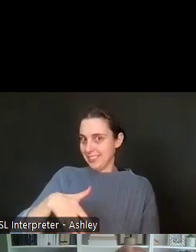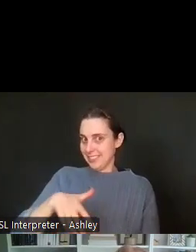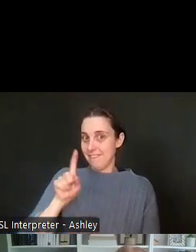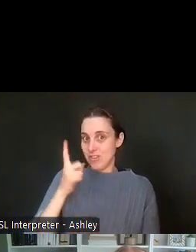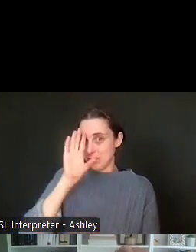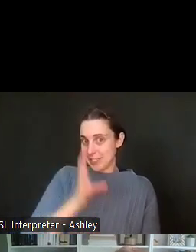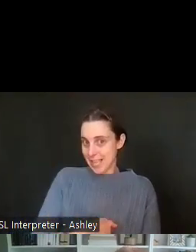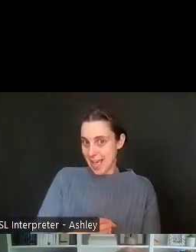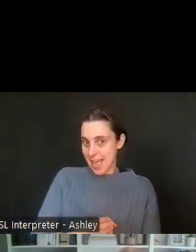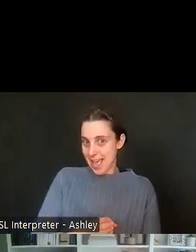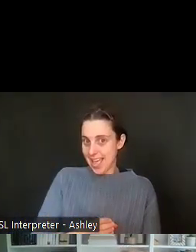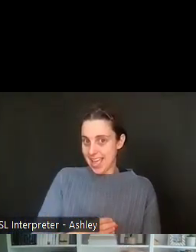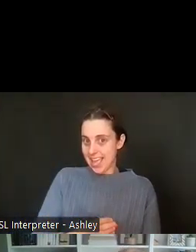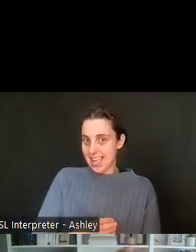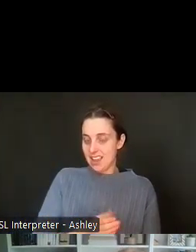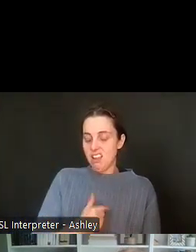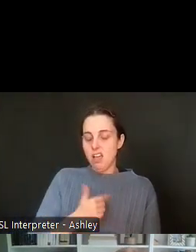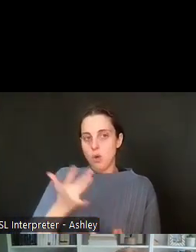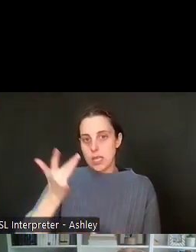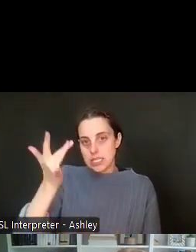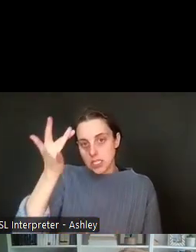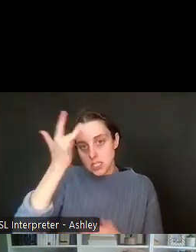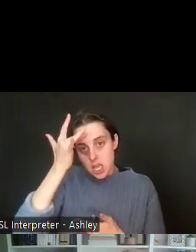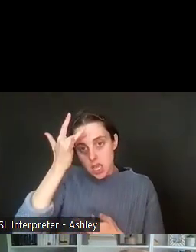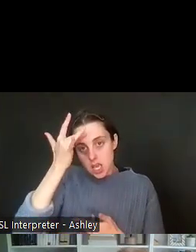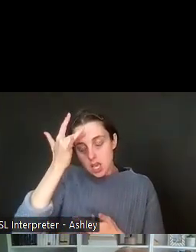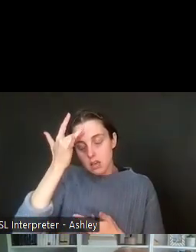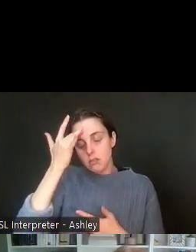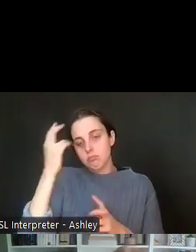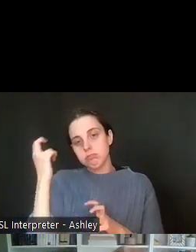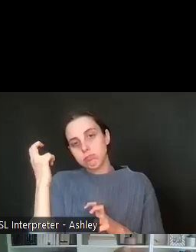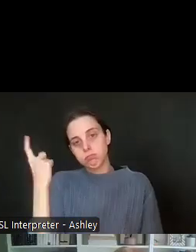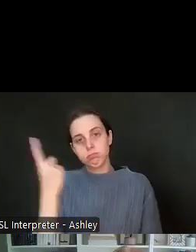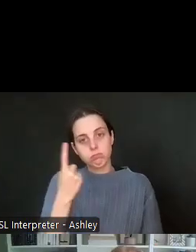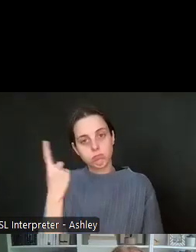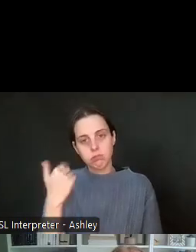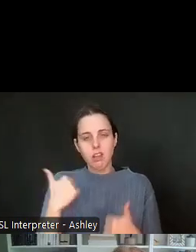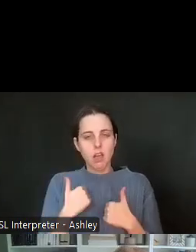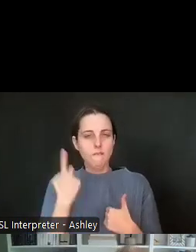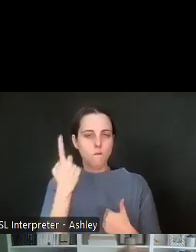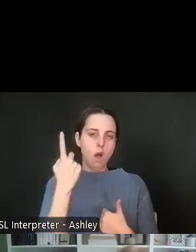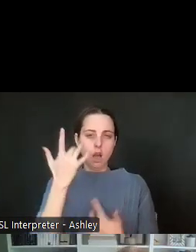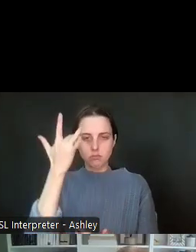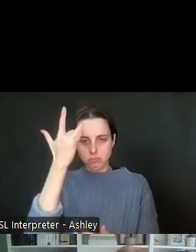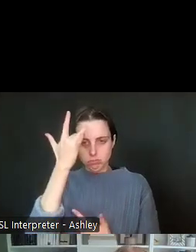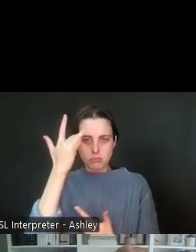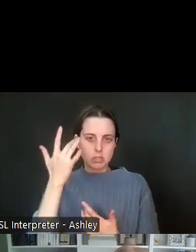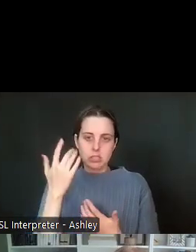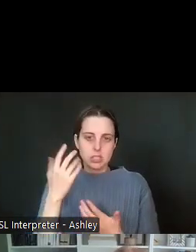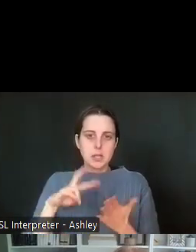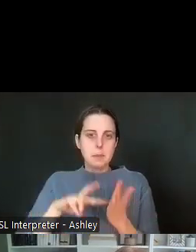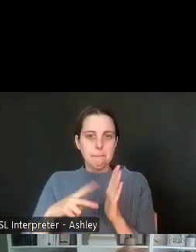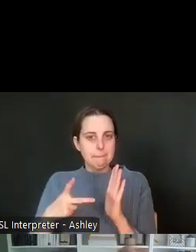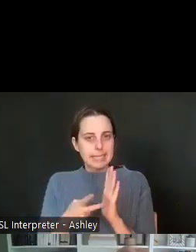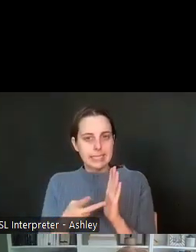And I was sick all the time. I had something called hyperemesis, which is some fancy word that basically means you